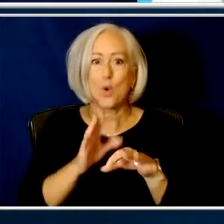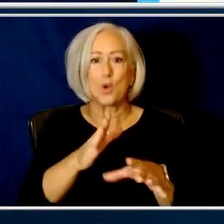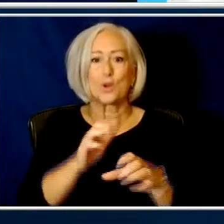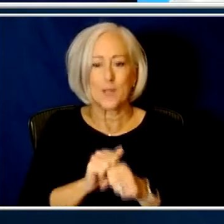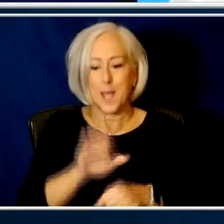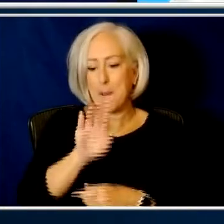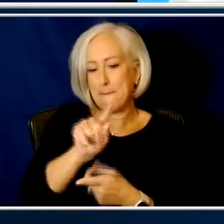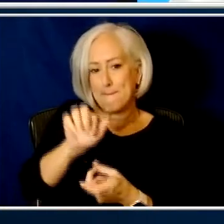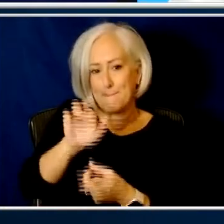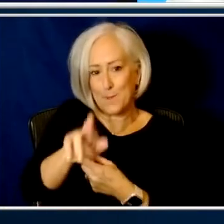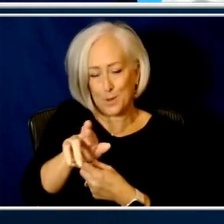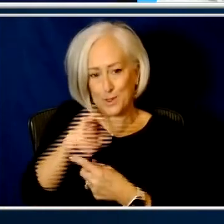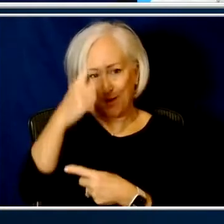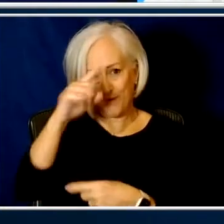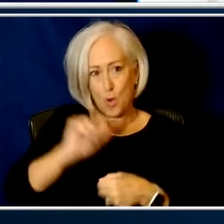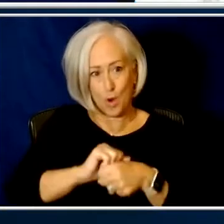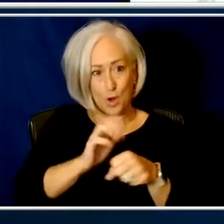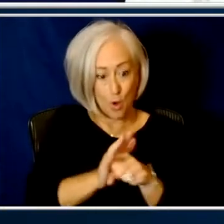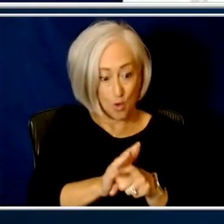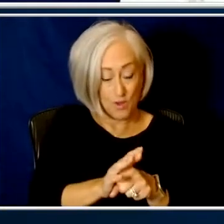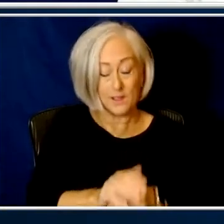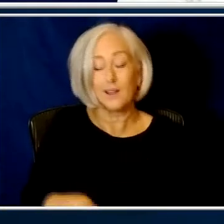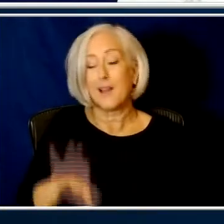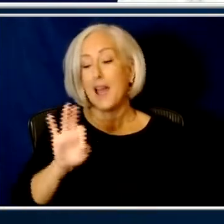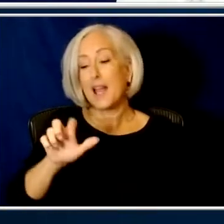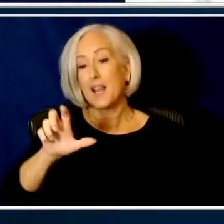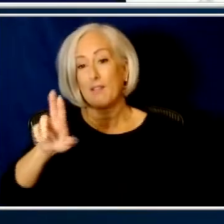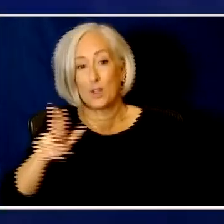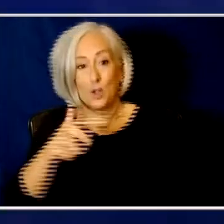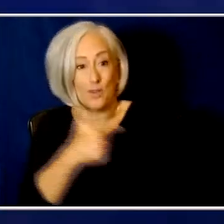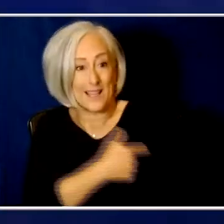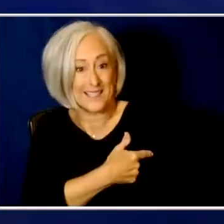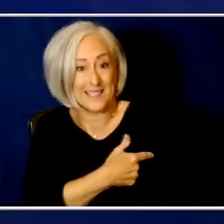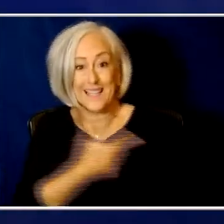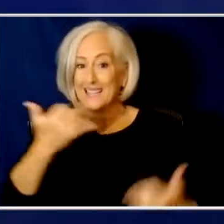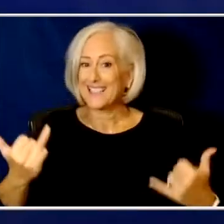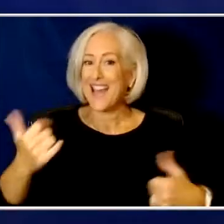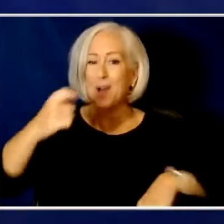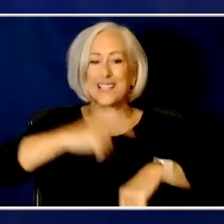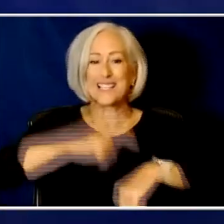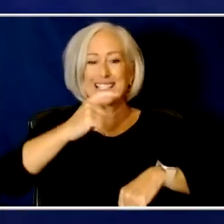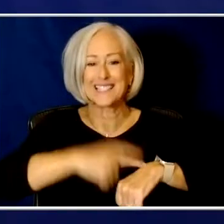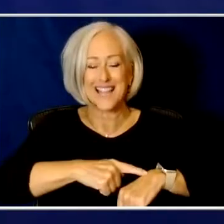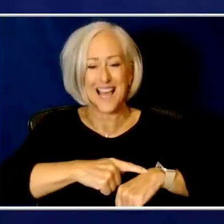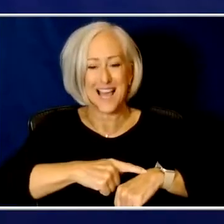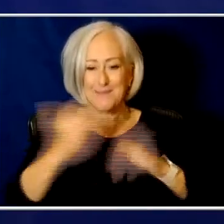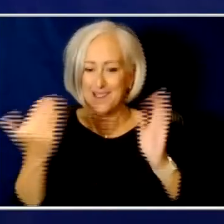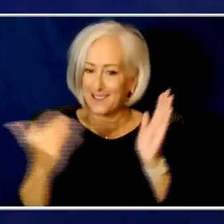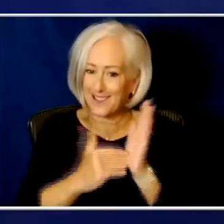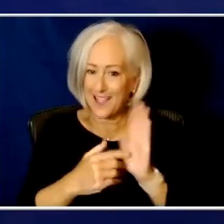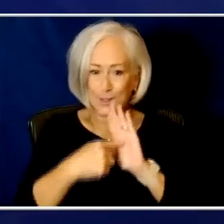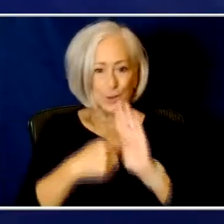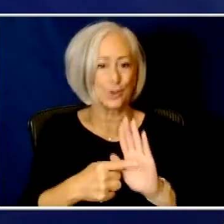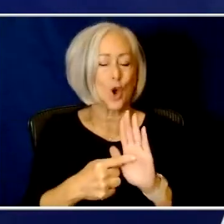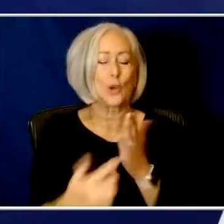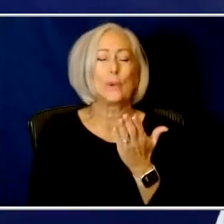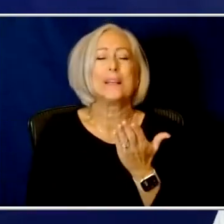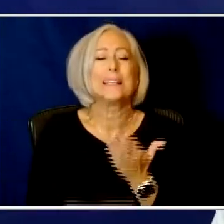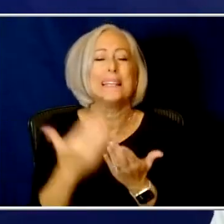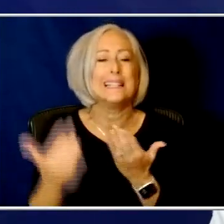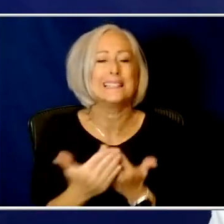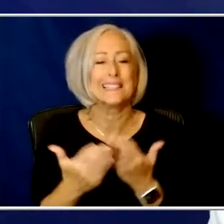boosters and the flu vaccine. It's time for us to once again show you how easy that is. I want to bring in Nurse Manager